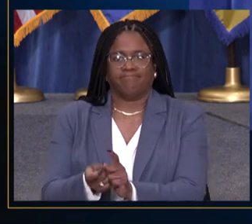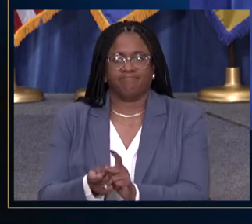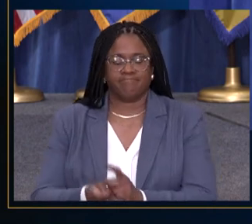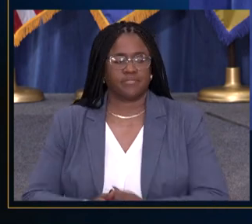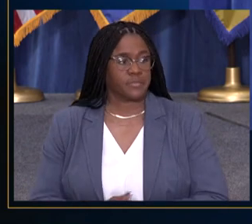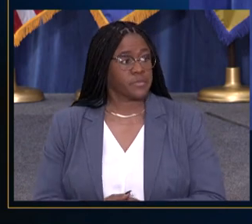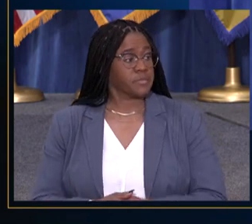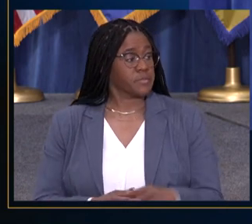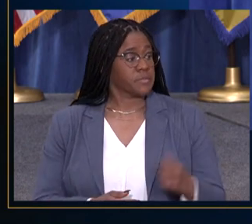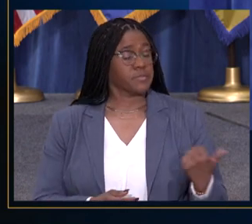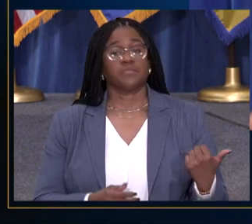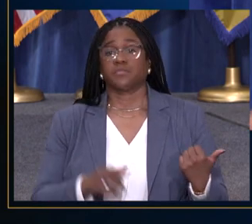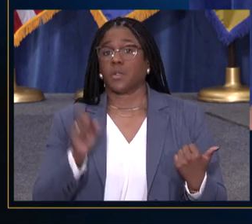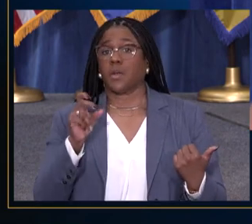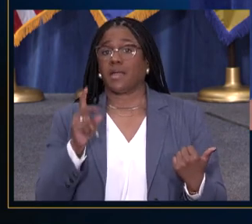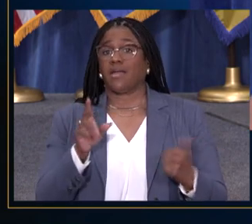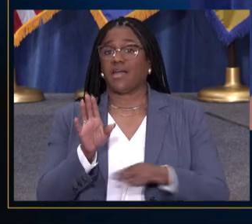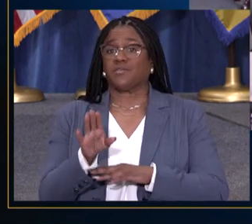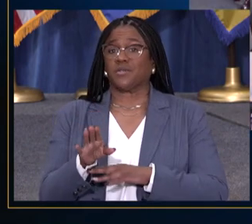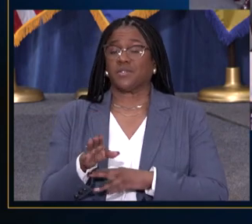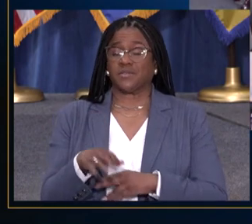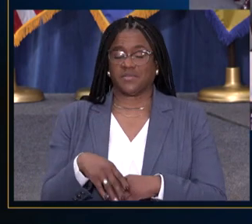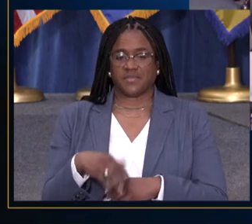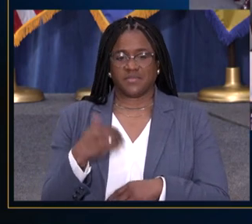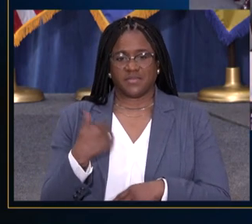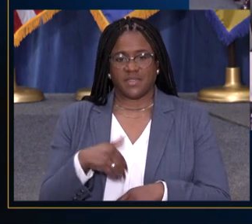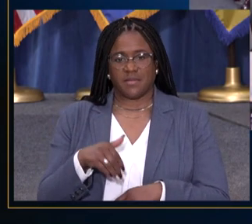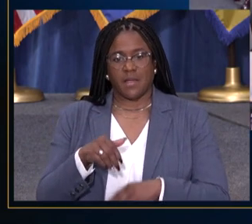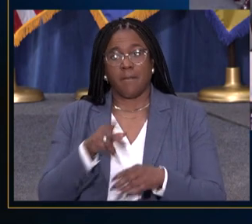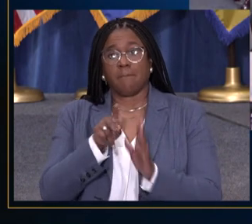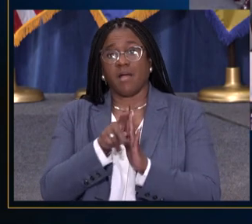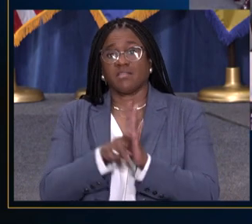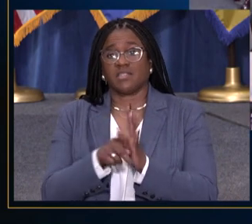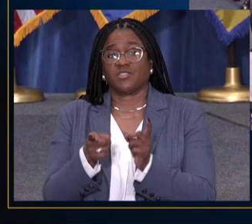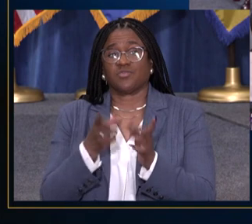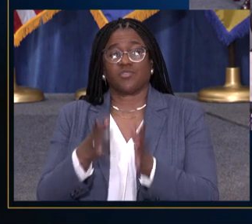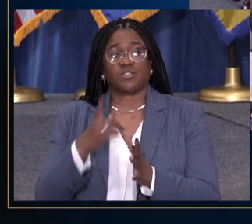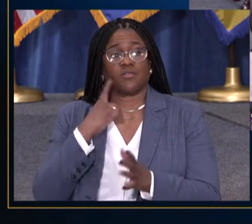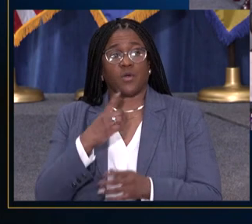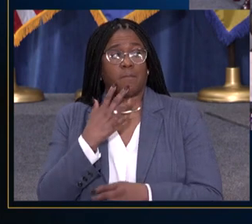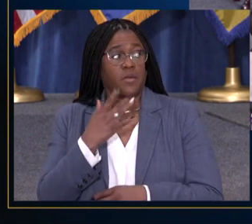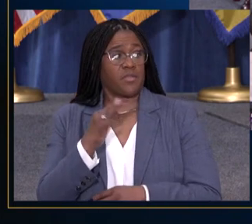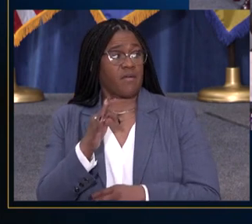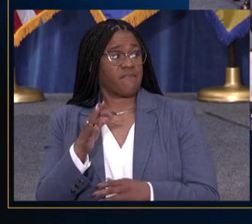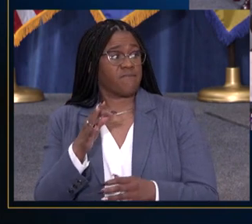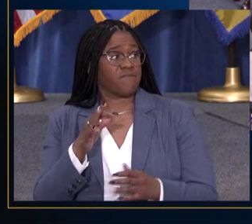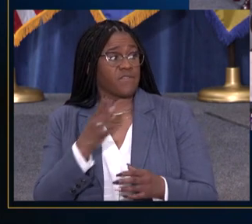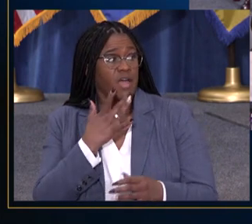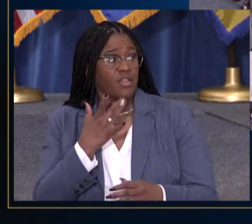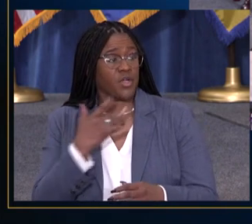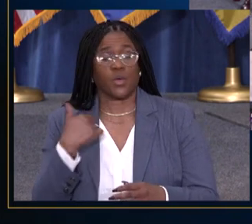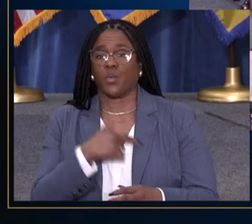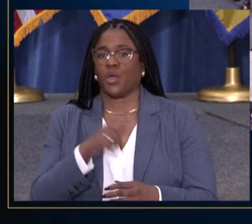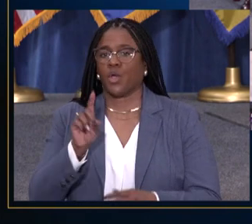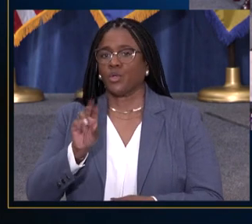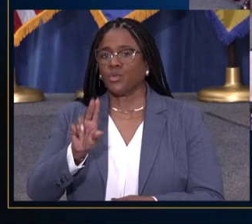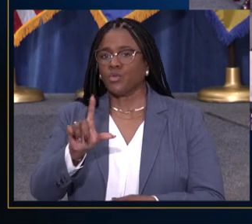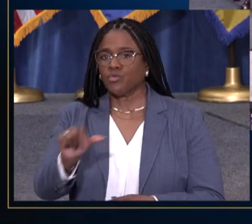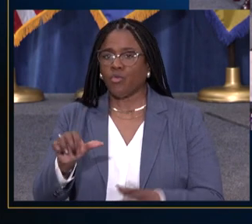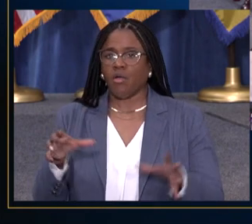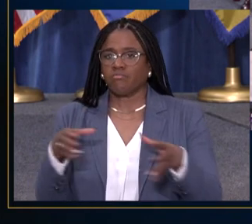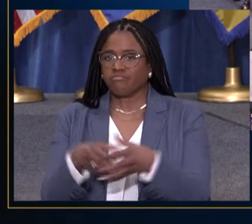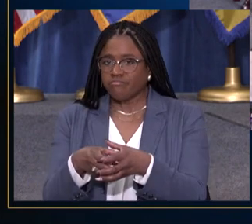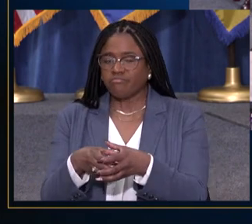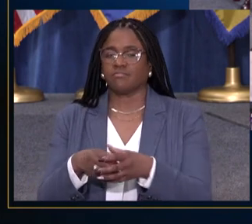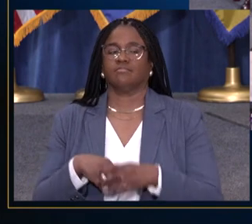Hi. Good afternoon. My name is Galina Varchena, and I'm the Policy Director for Birth and Color. We're a doula collective and the Birth and Reproductive